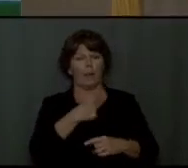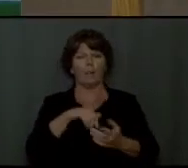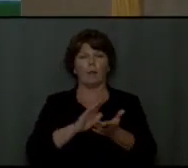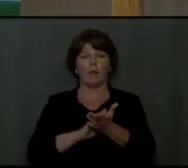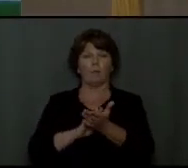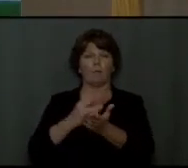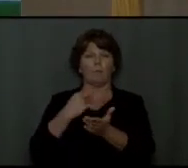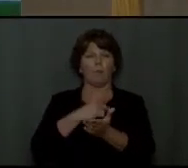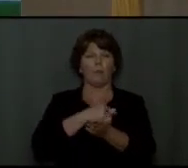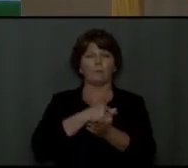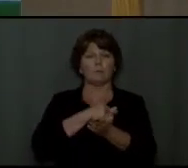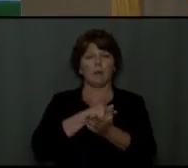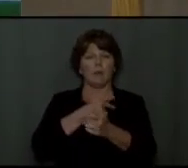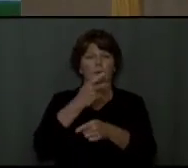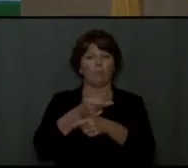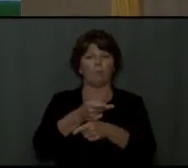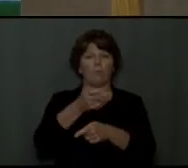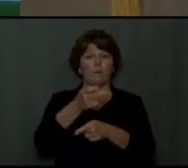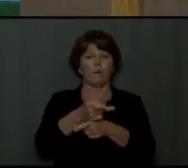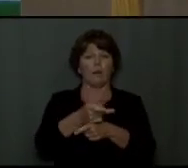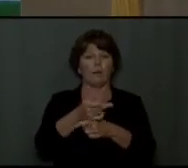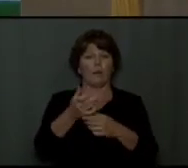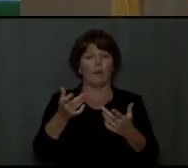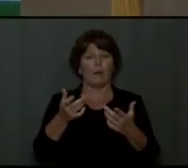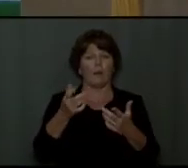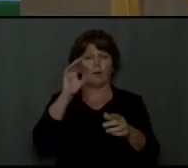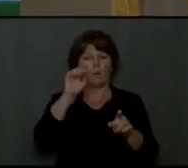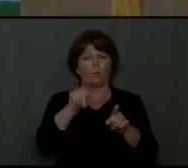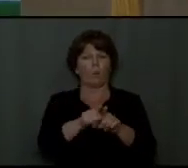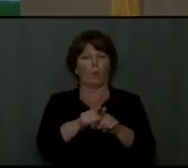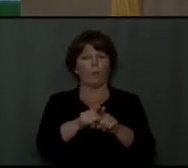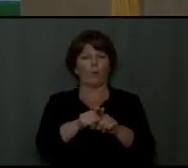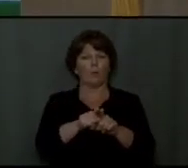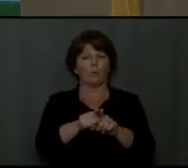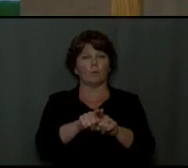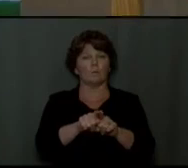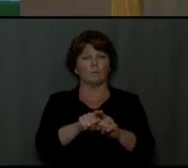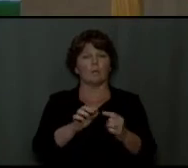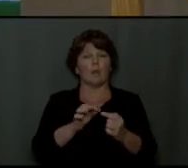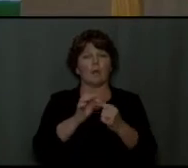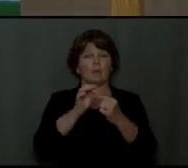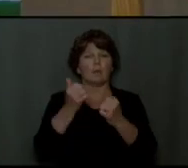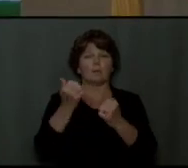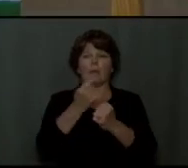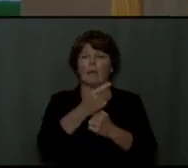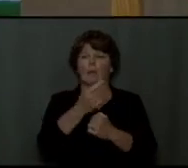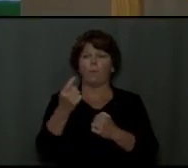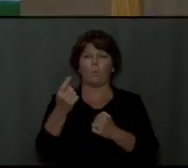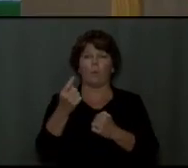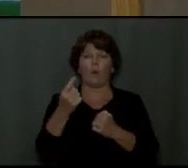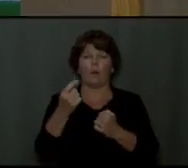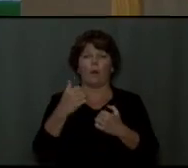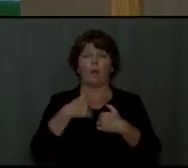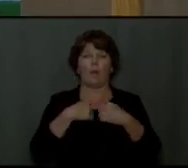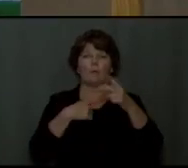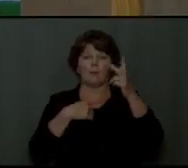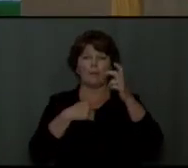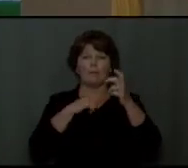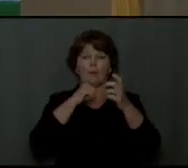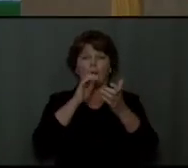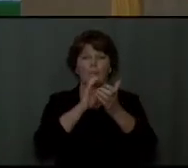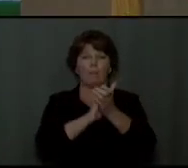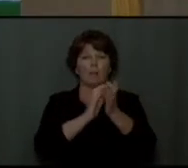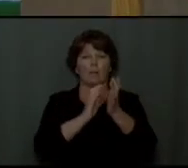us to take care, brothers, lest there be in any of you an evil, unbelieving